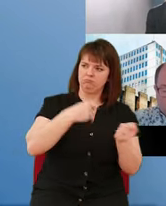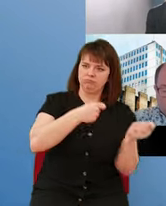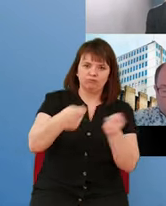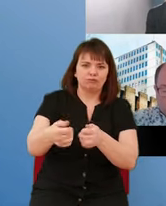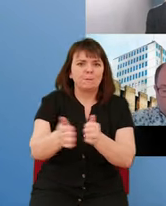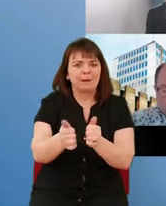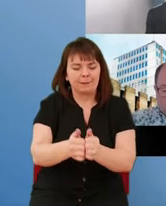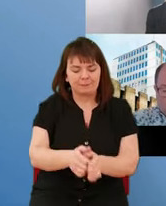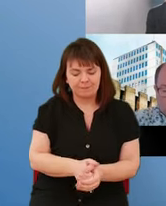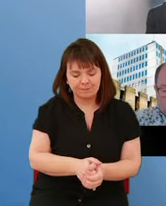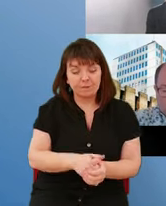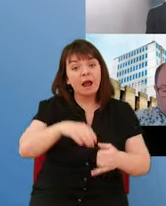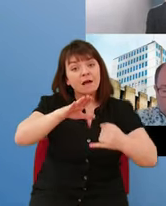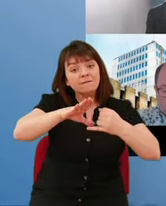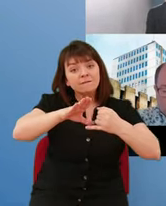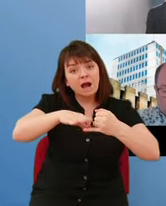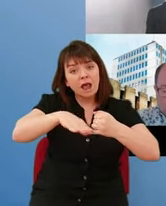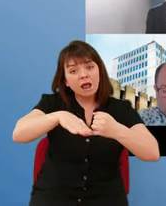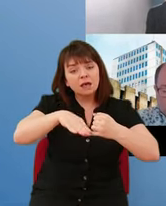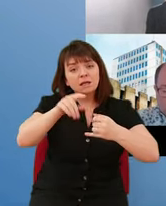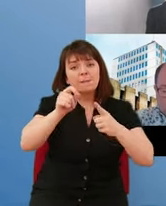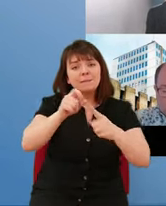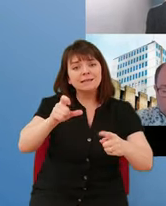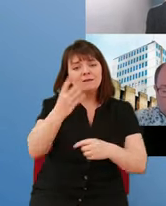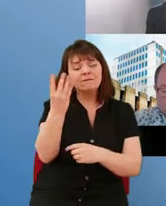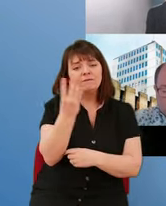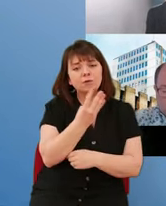07 from our action log.